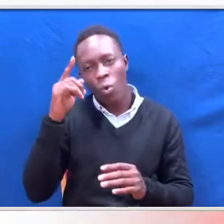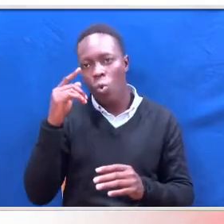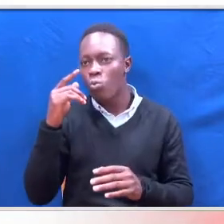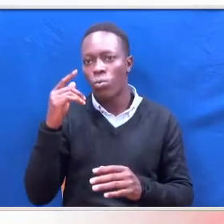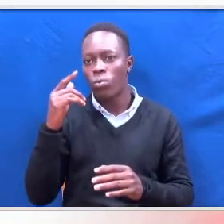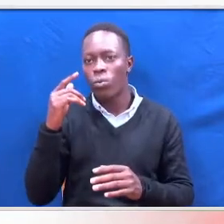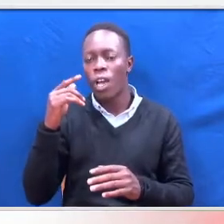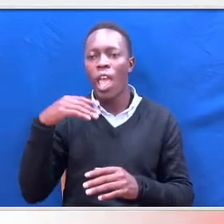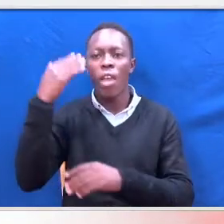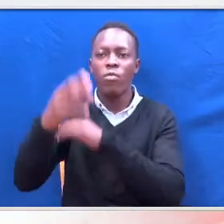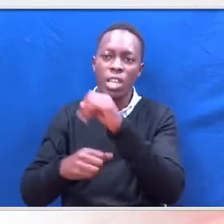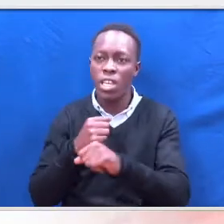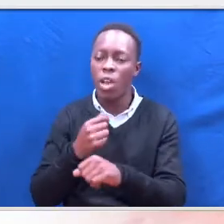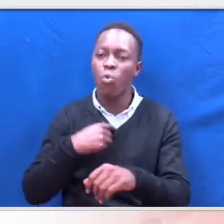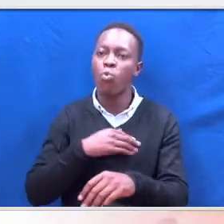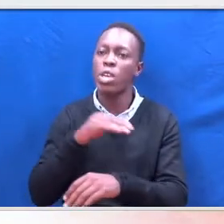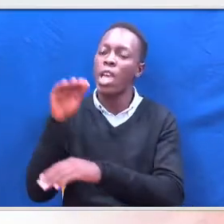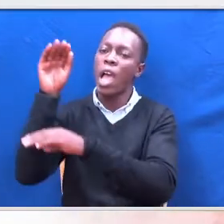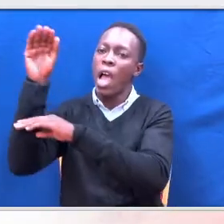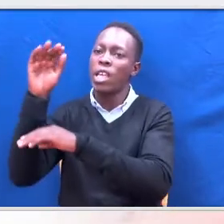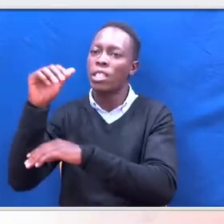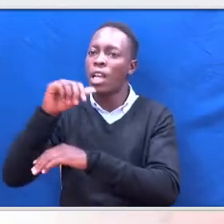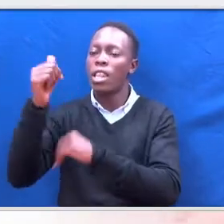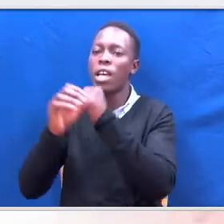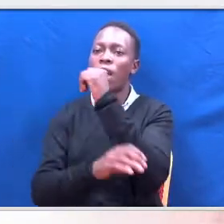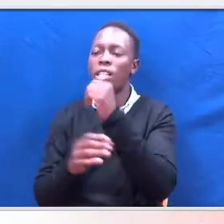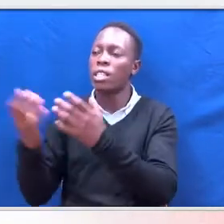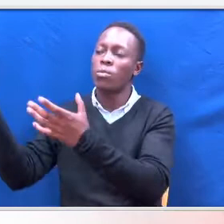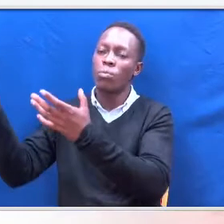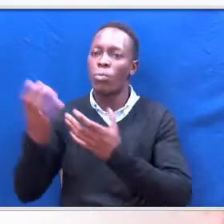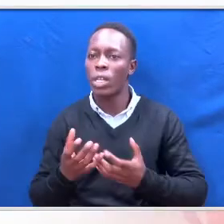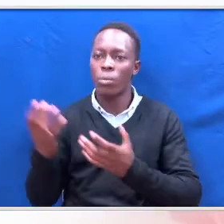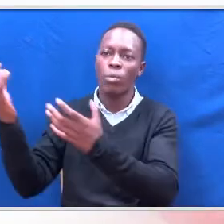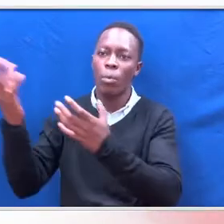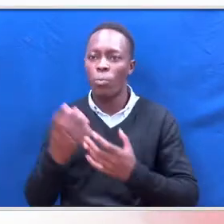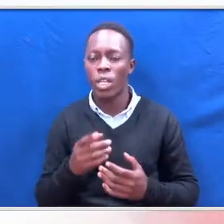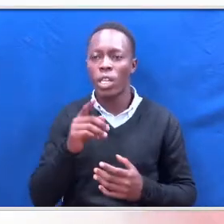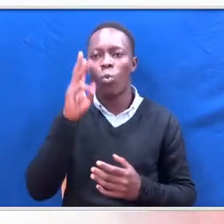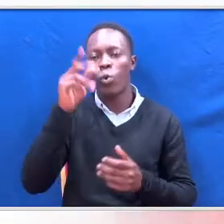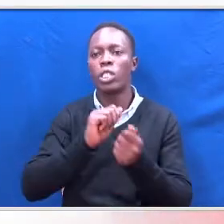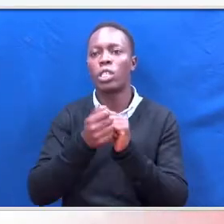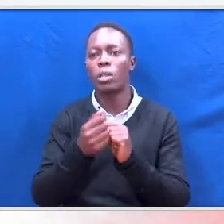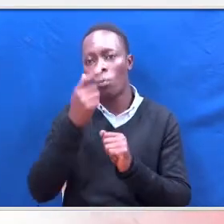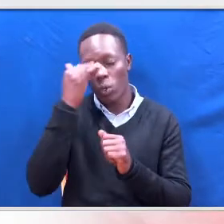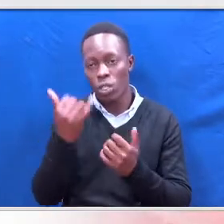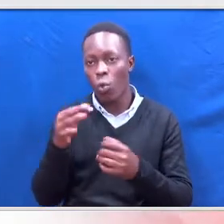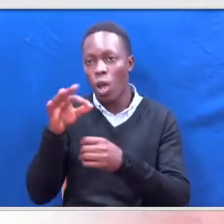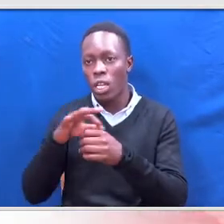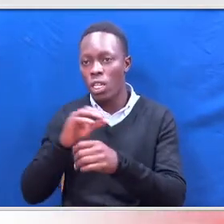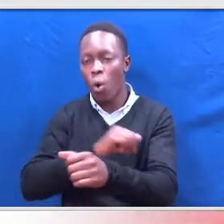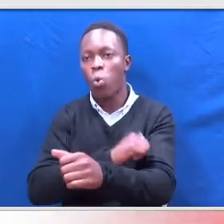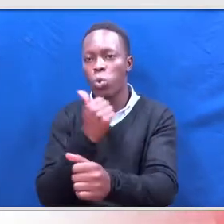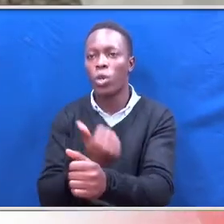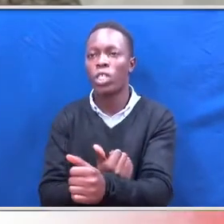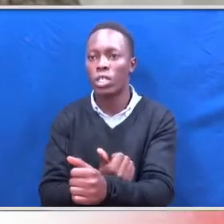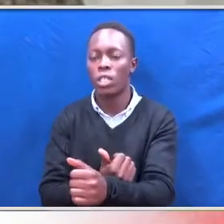us pleading for foreign importers to bring us 85,000 metric tons, the fundamentals change now because now the tea authority is more than